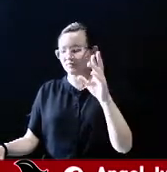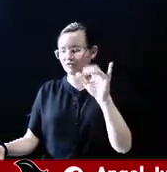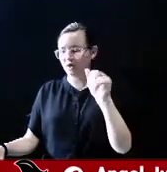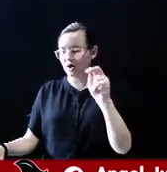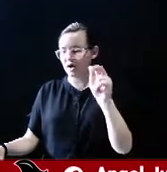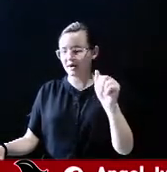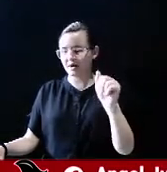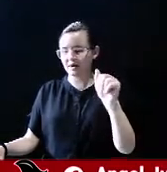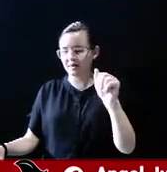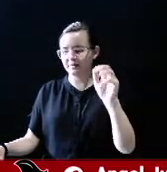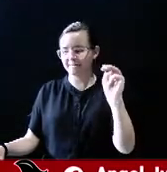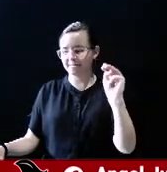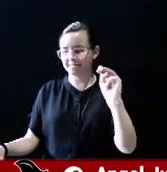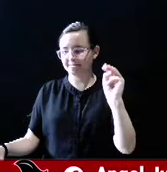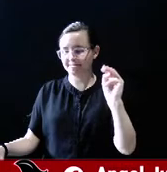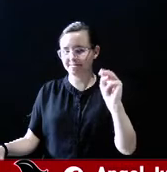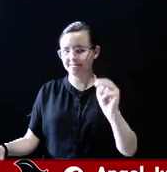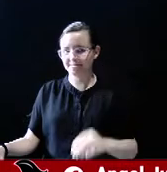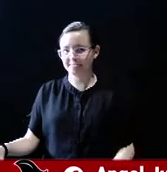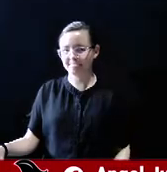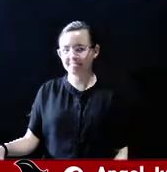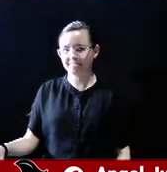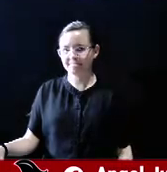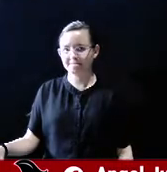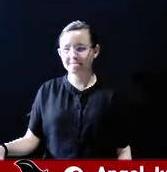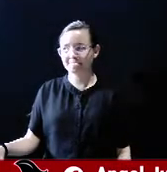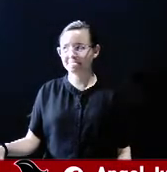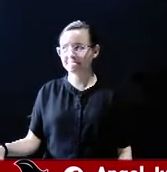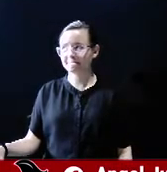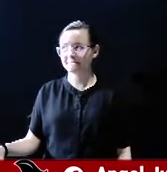Brianna Valeria Monsalve.